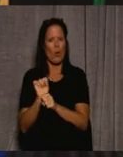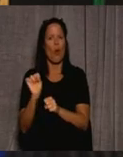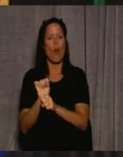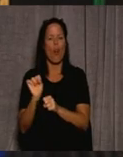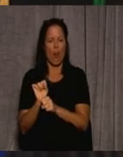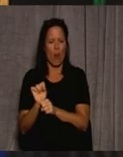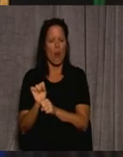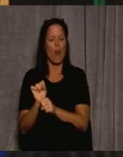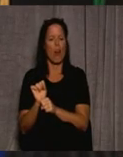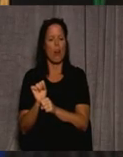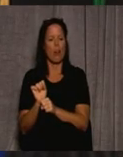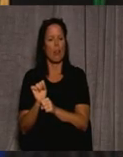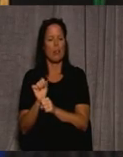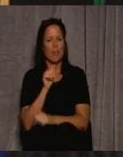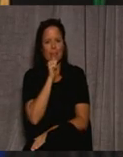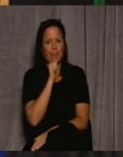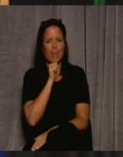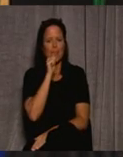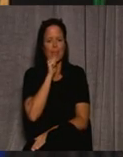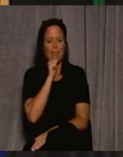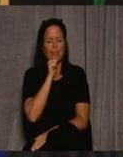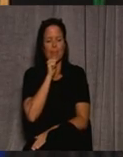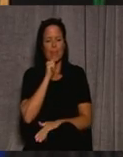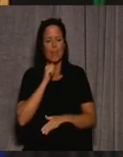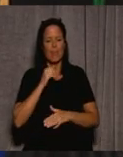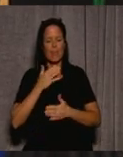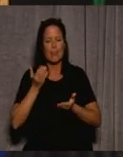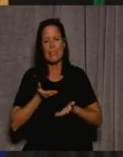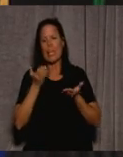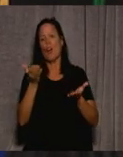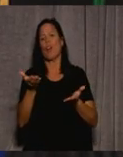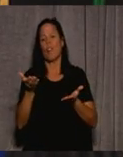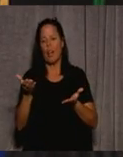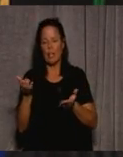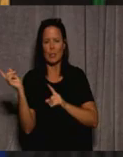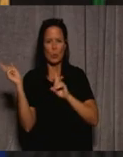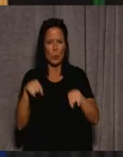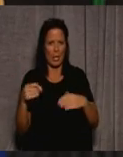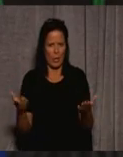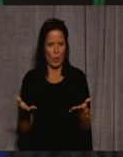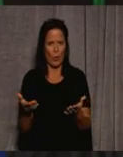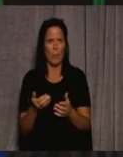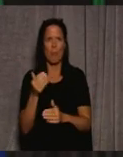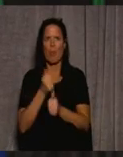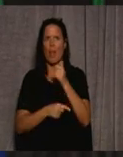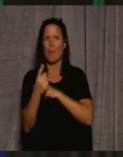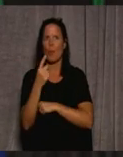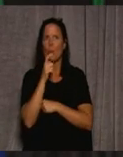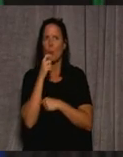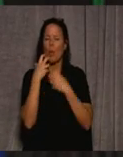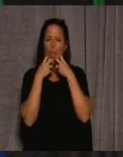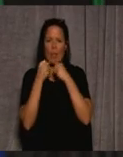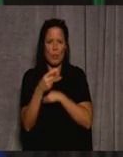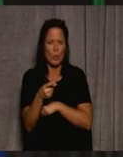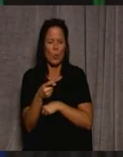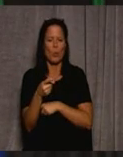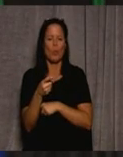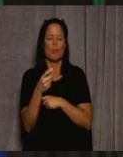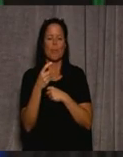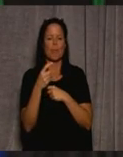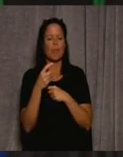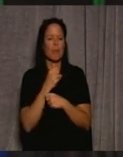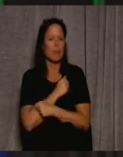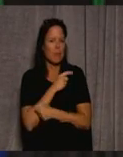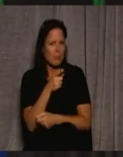has endured, has sacrificed to help you get here. Everyone who loves you and cares for